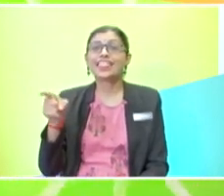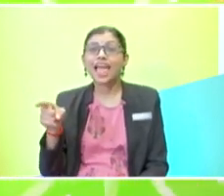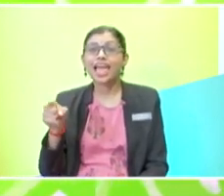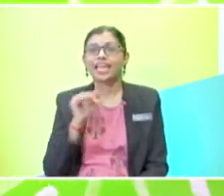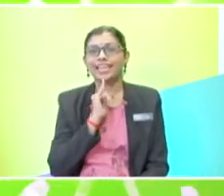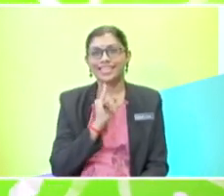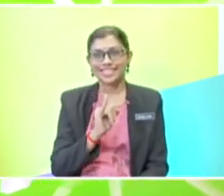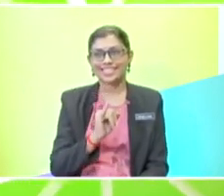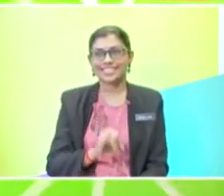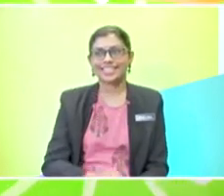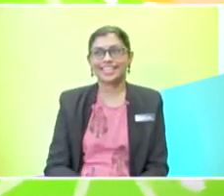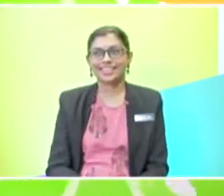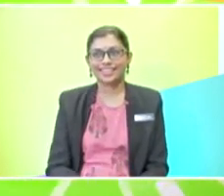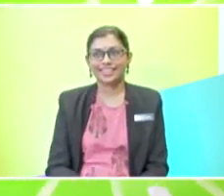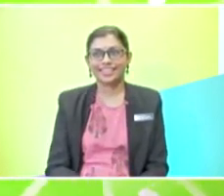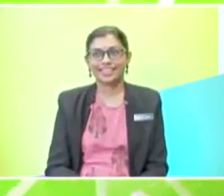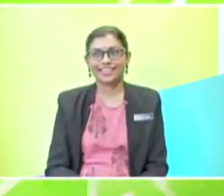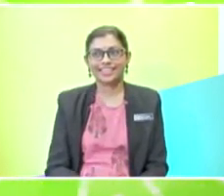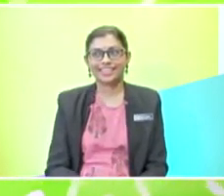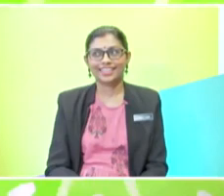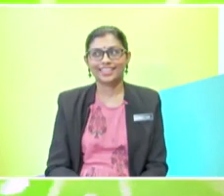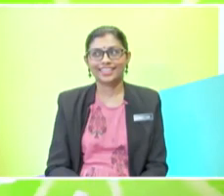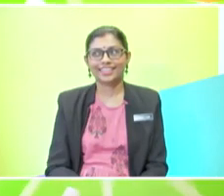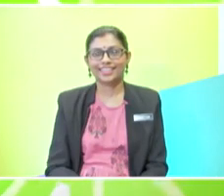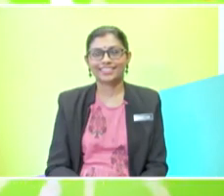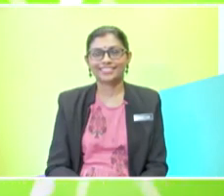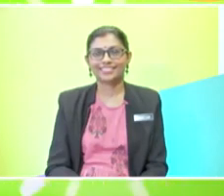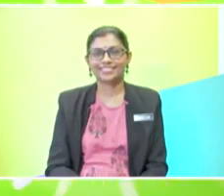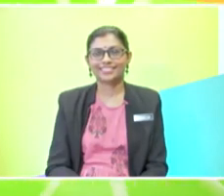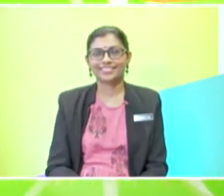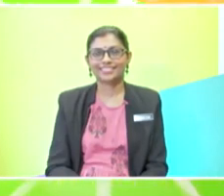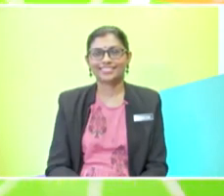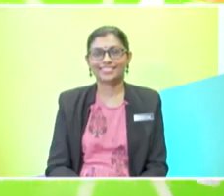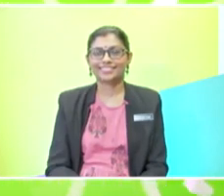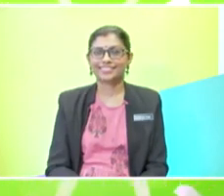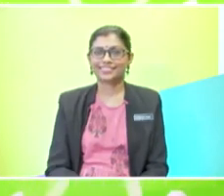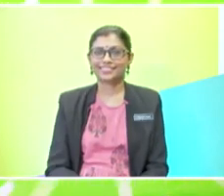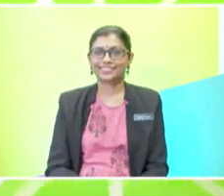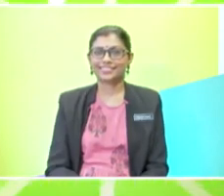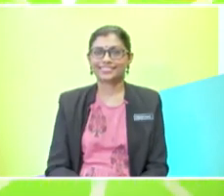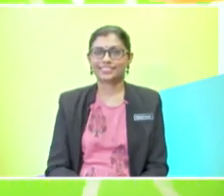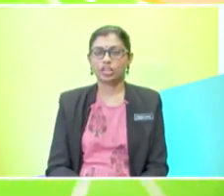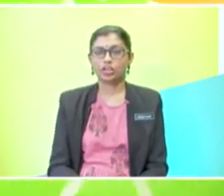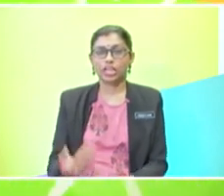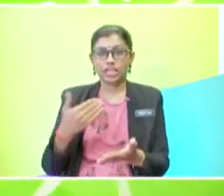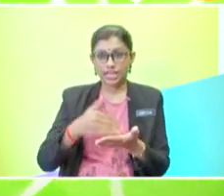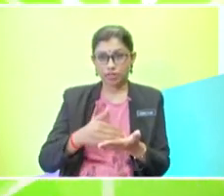is. Yes, there is. Okay, good. Well done, Iman. Okay, let's go for another question.